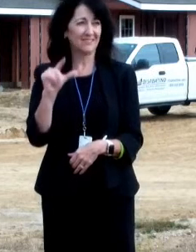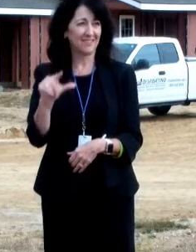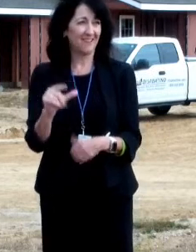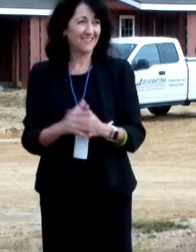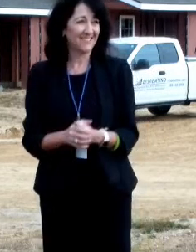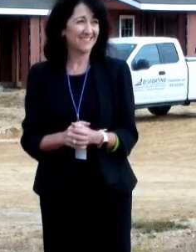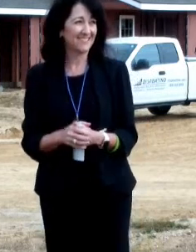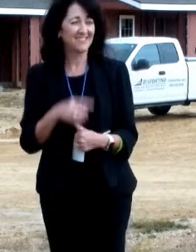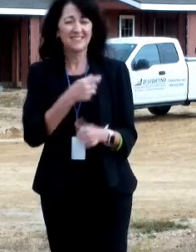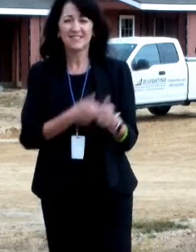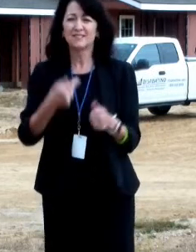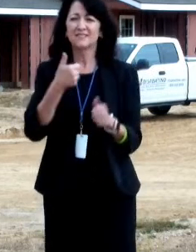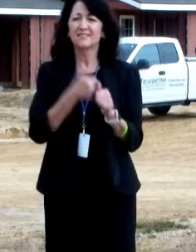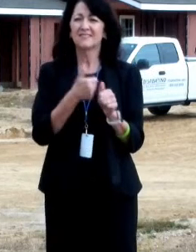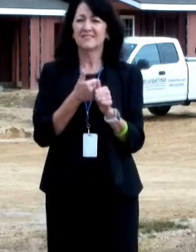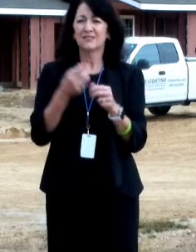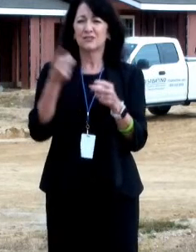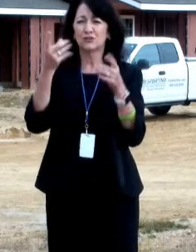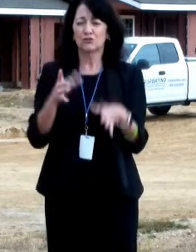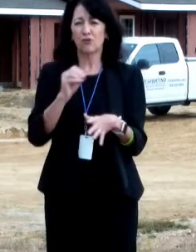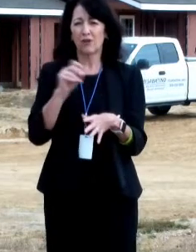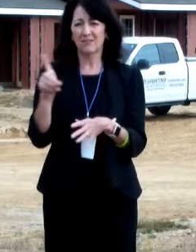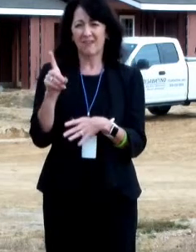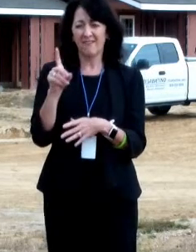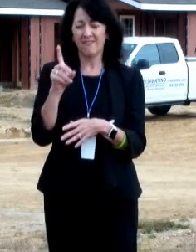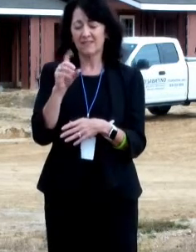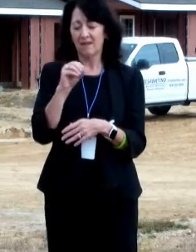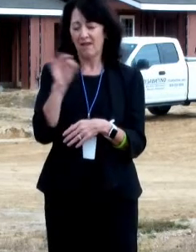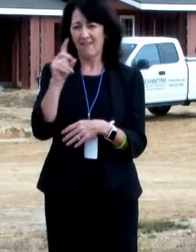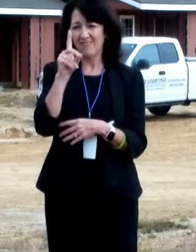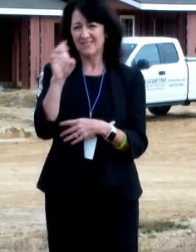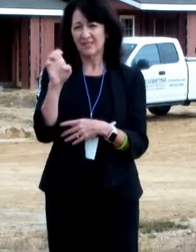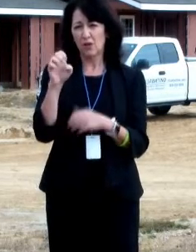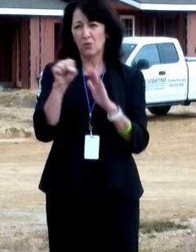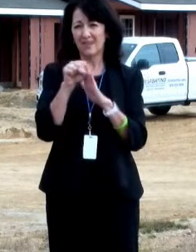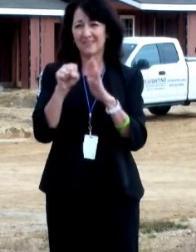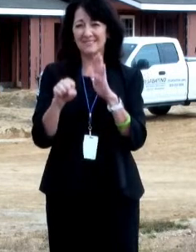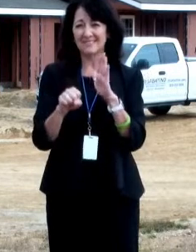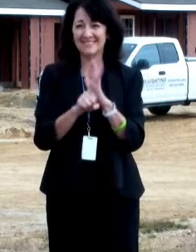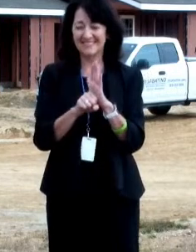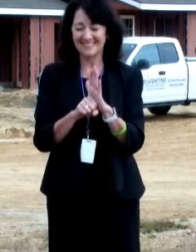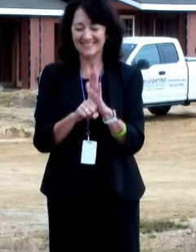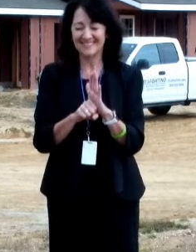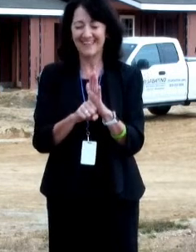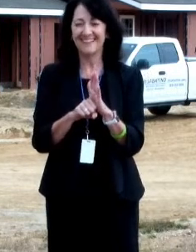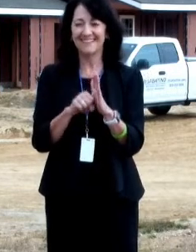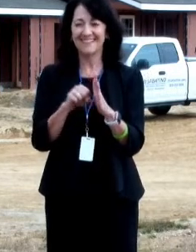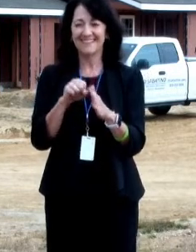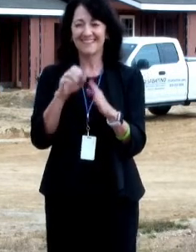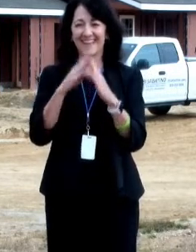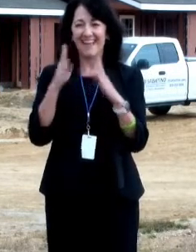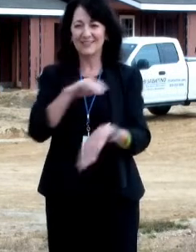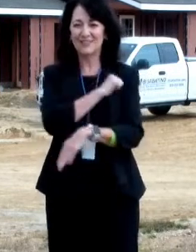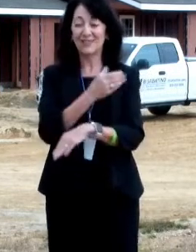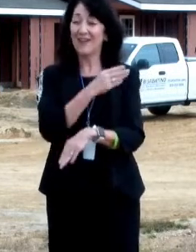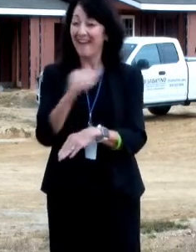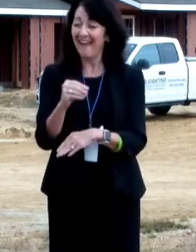who is the director of the Delaware State Housing Authority and a St. Mark's graduate. Absolutely. Thanks,